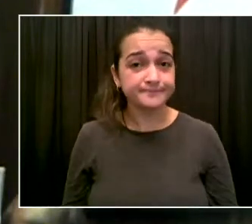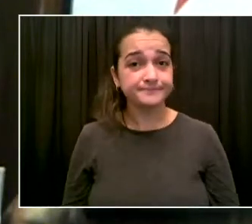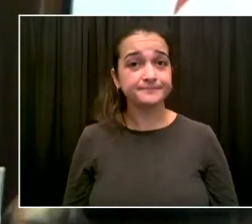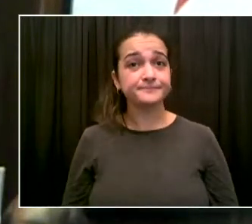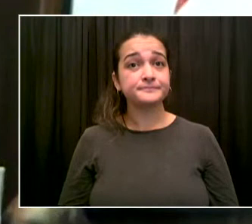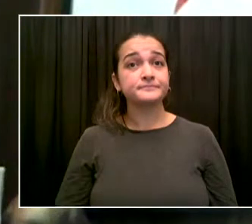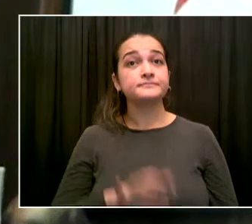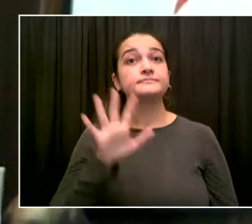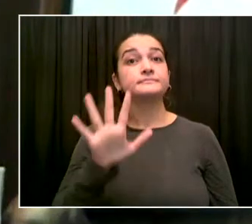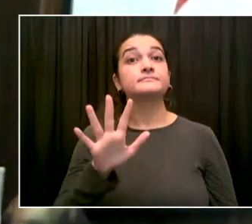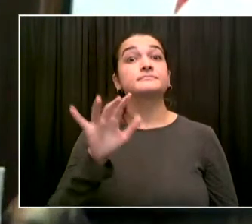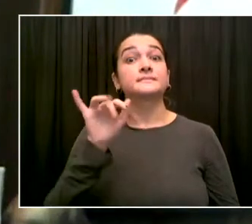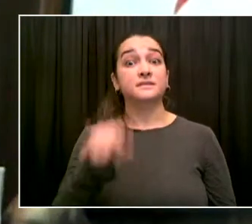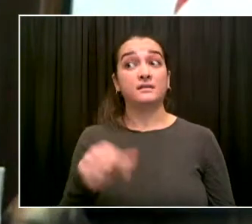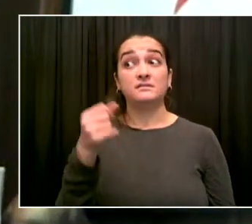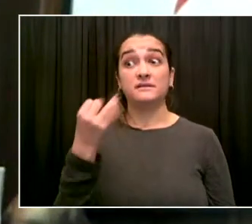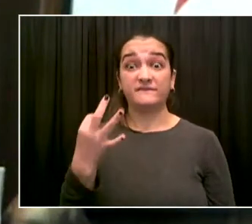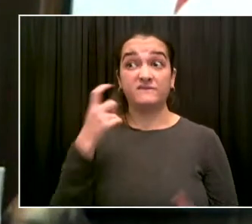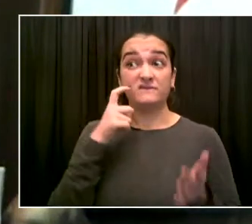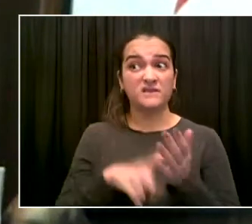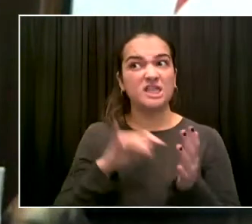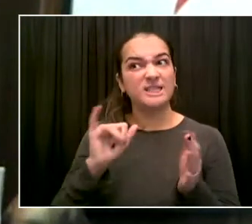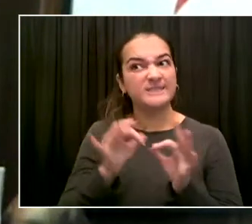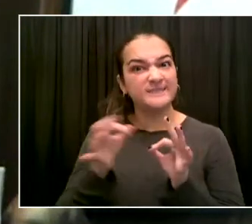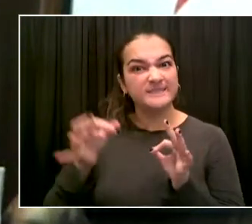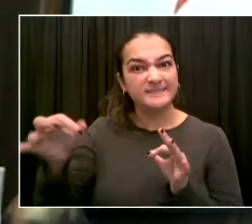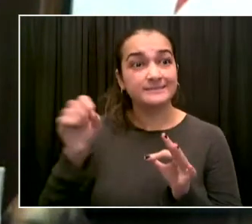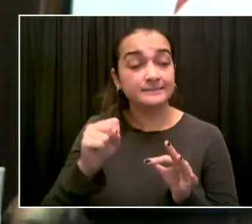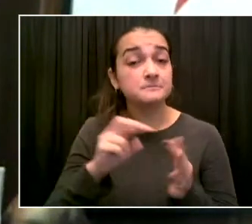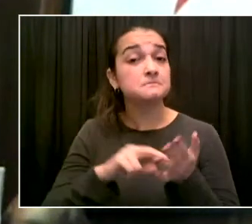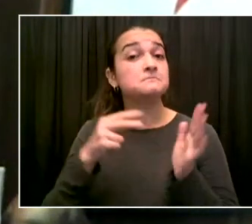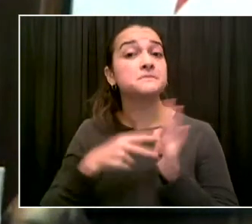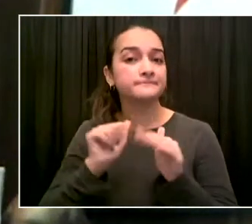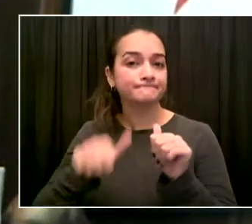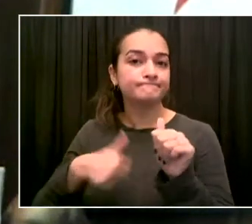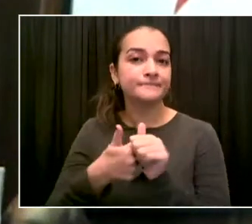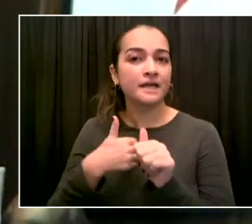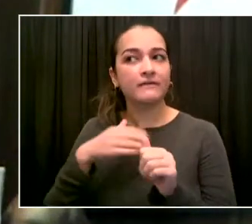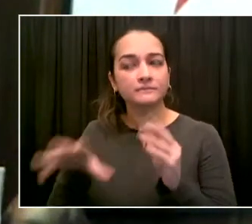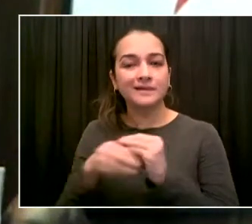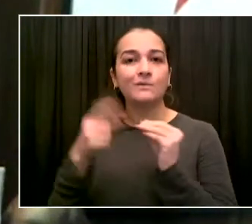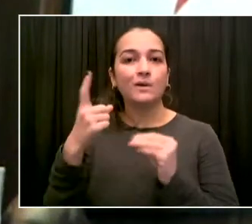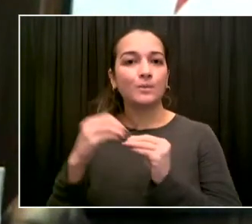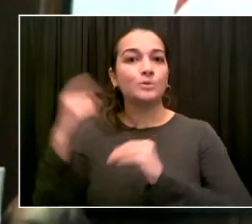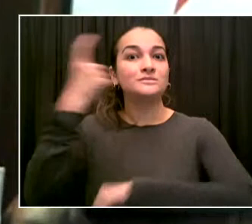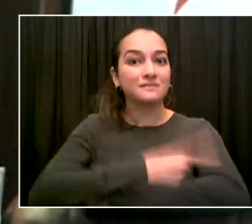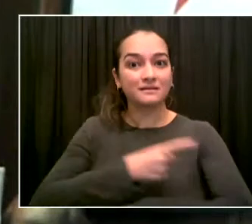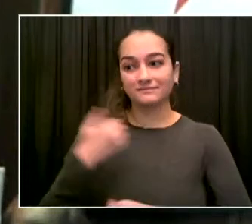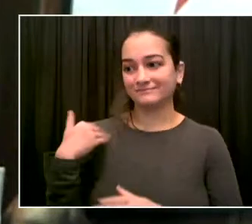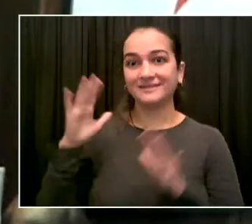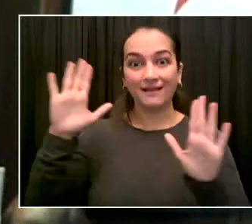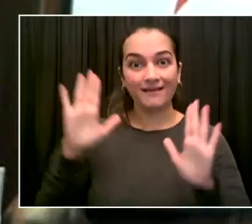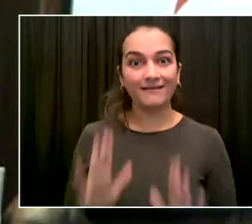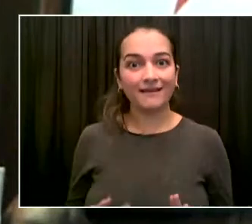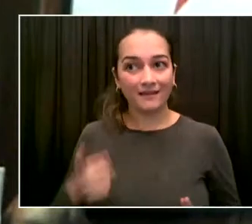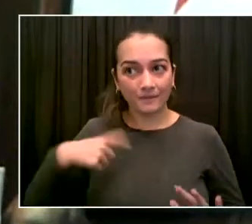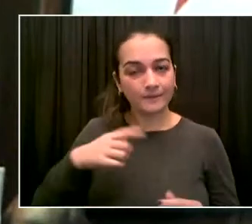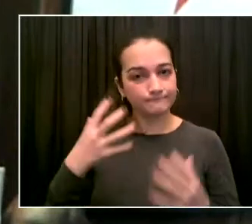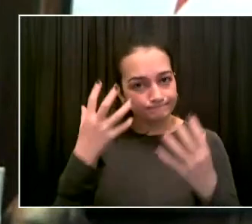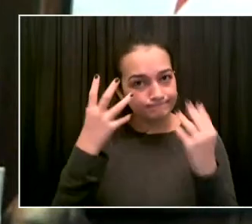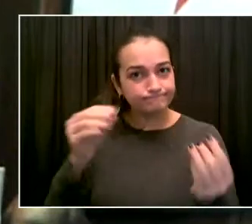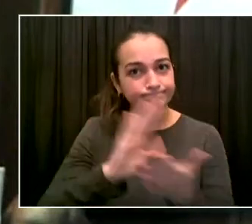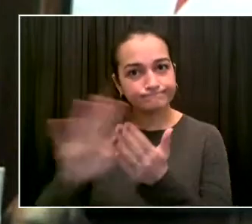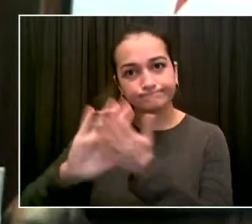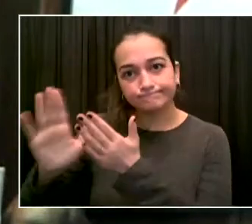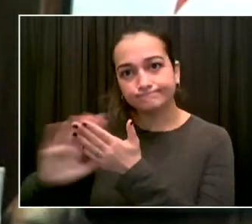service to all New Yorkers, as we well know. So with 12,000 tons coming out every single day in the residential areas, once you get a little bit behind, it's going to